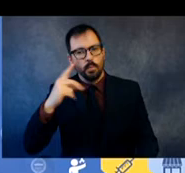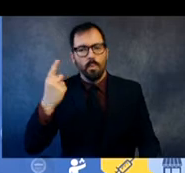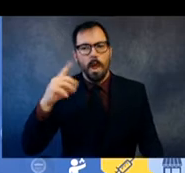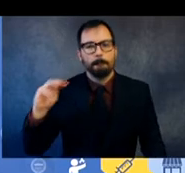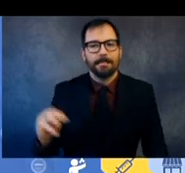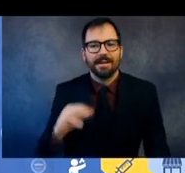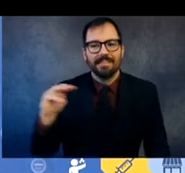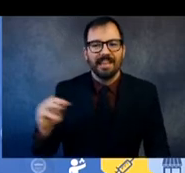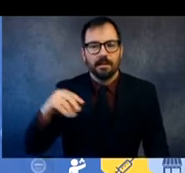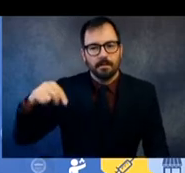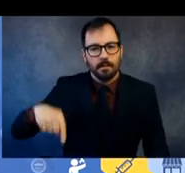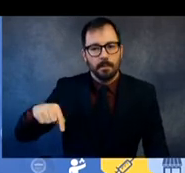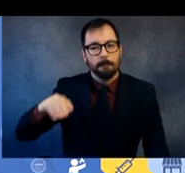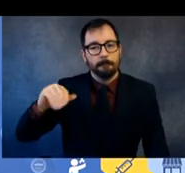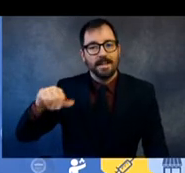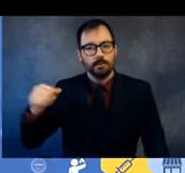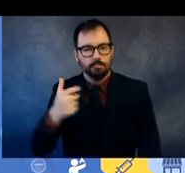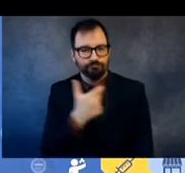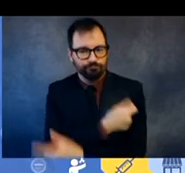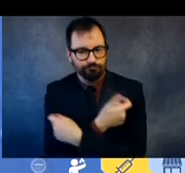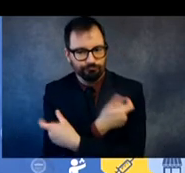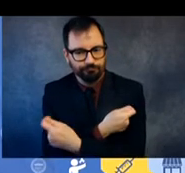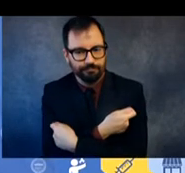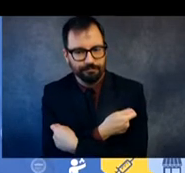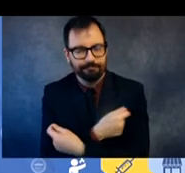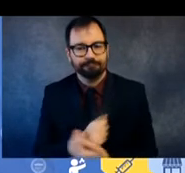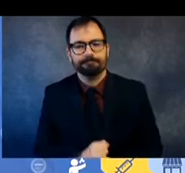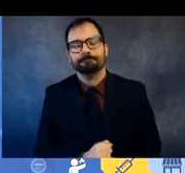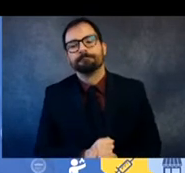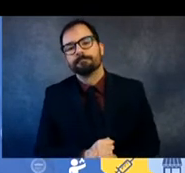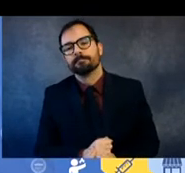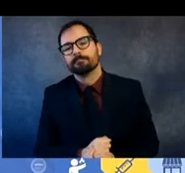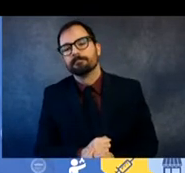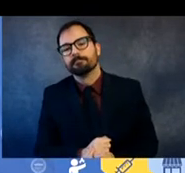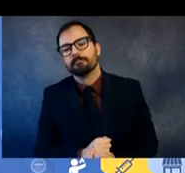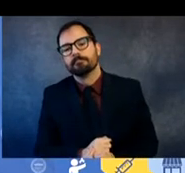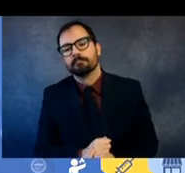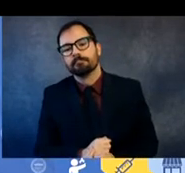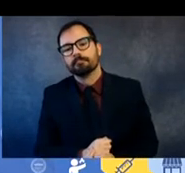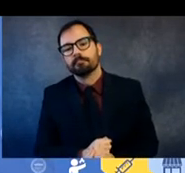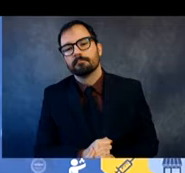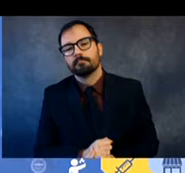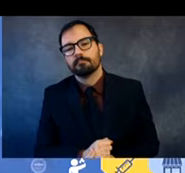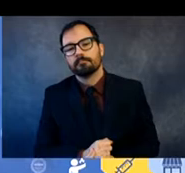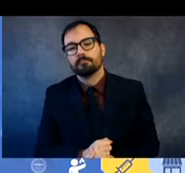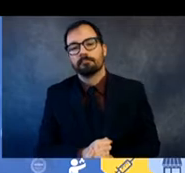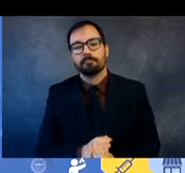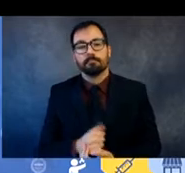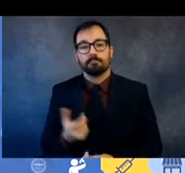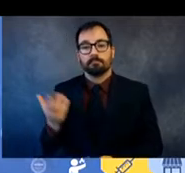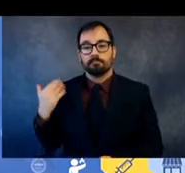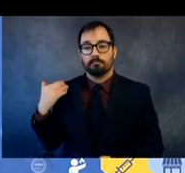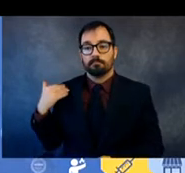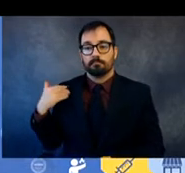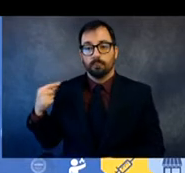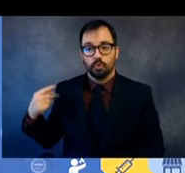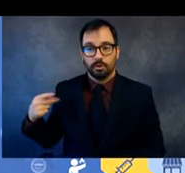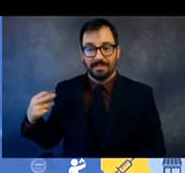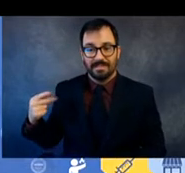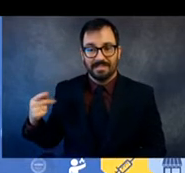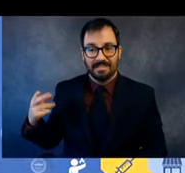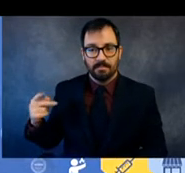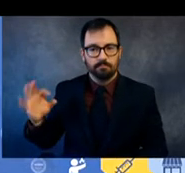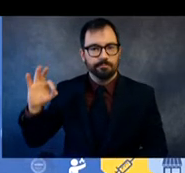million mark. The 1 million mark in Massachusetts. So as of Thursday, we're at 900,000 and